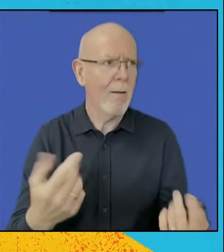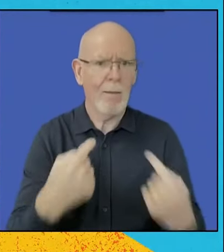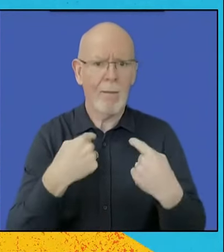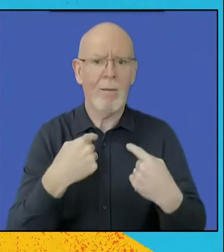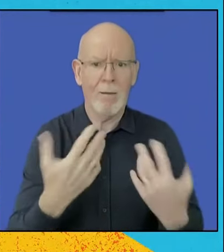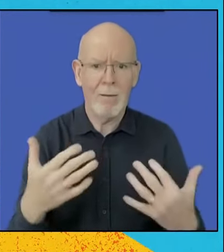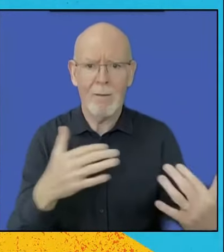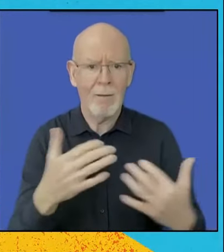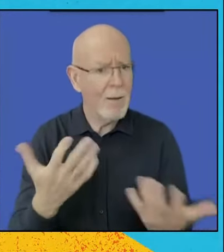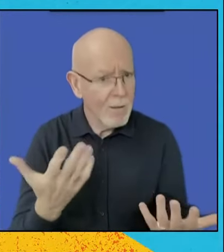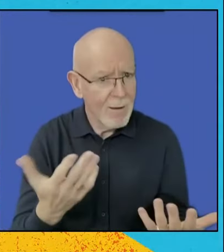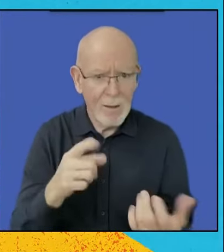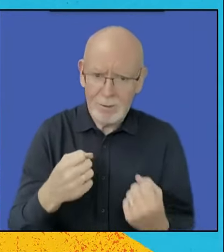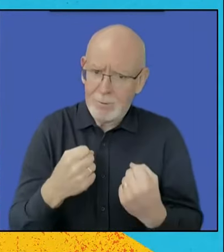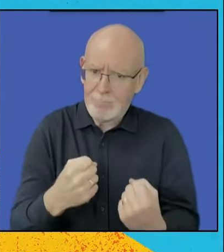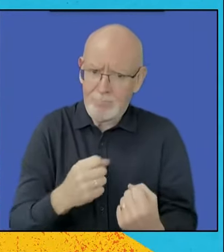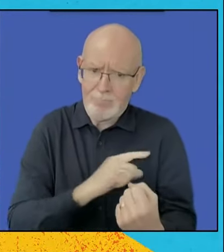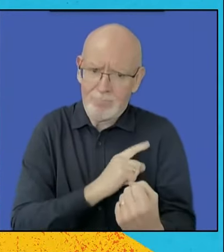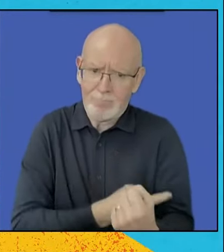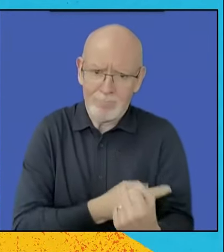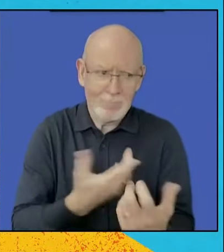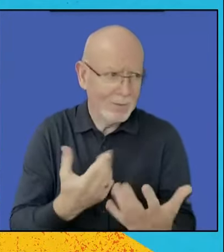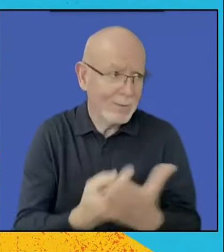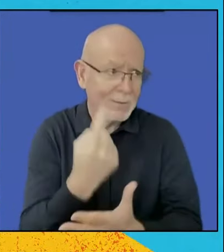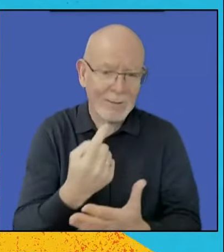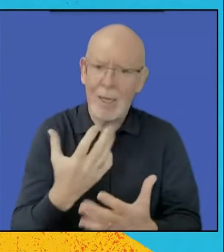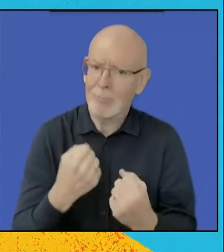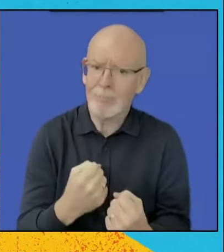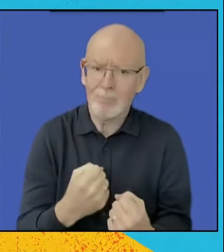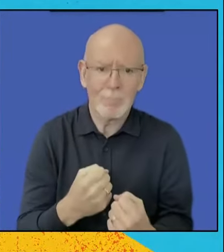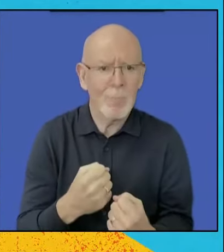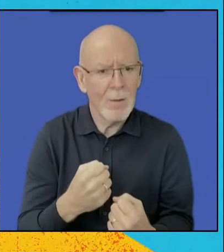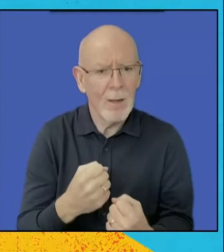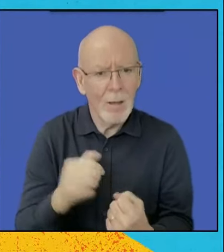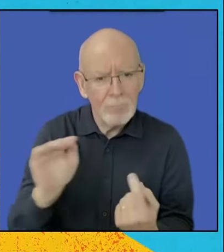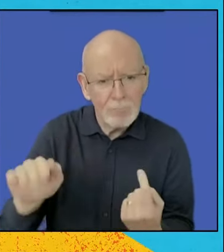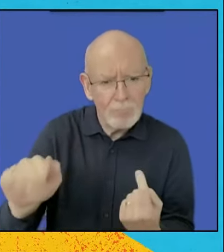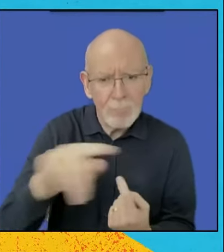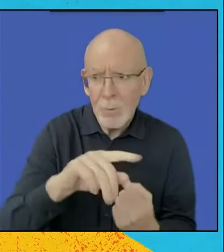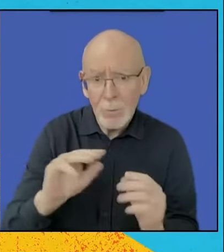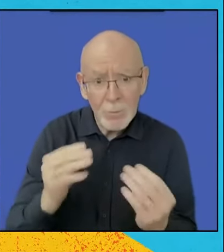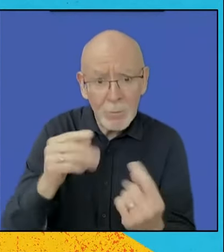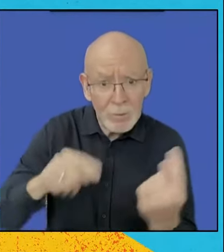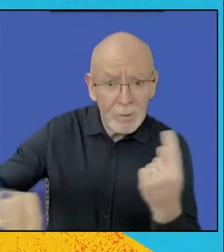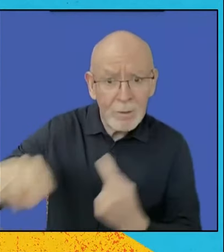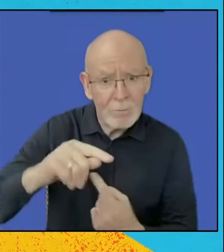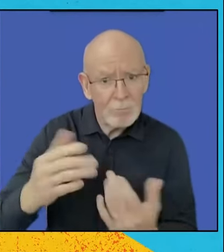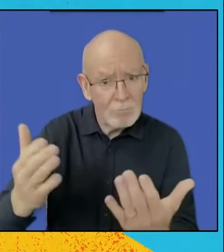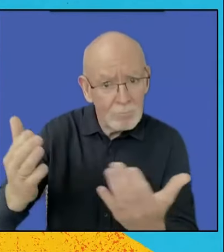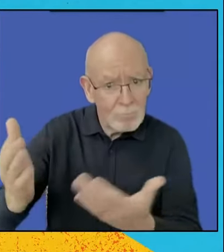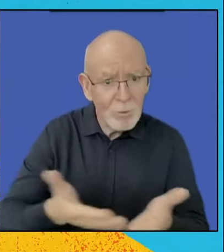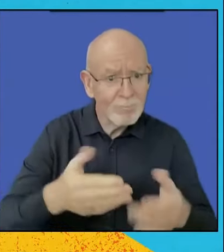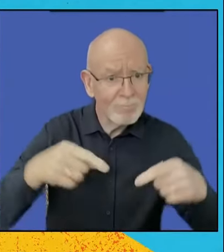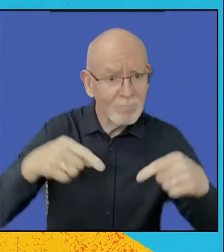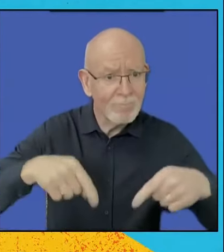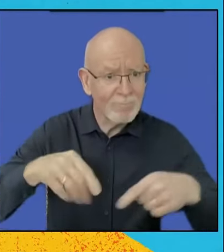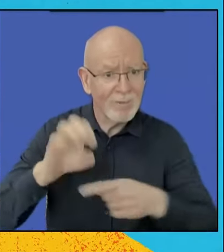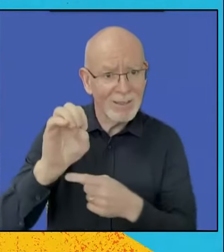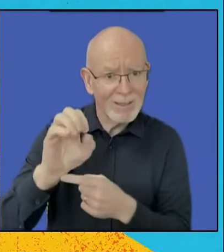since becoming a new mother has no doubt reinvigorated my energy and my determination to